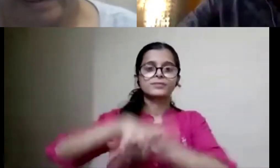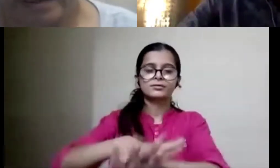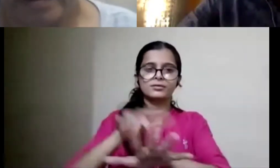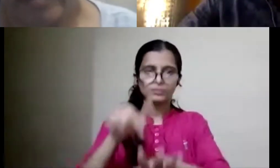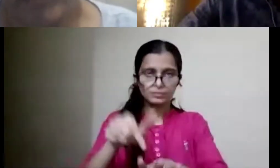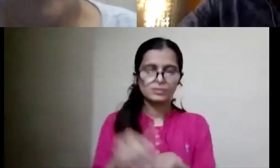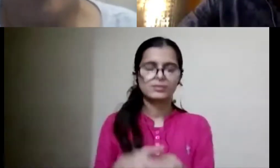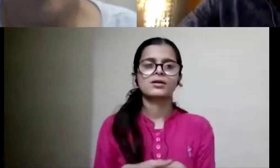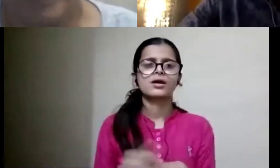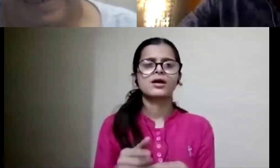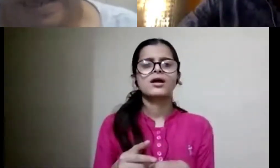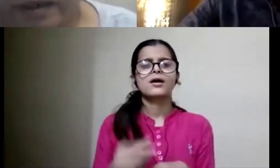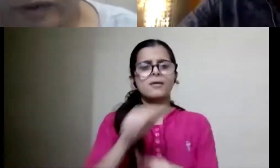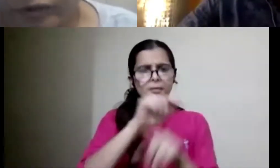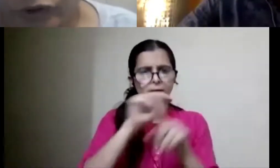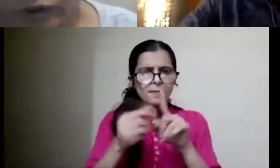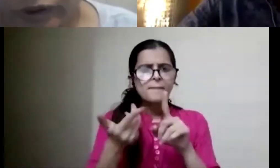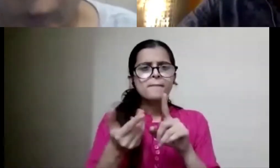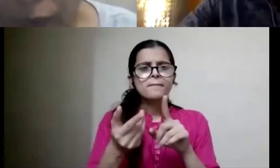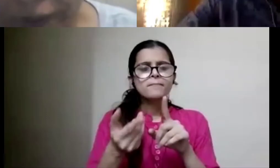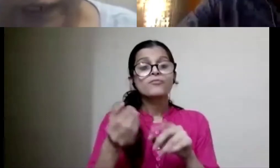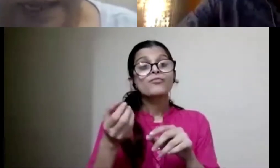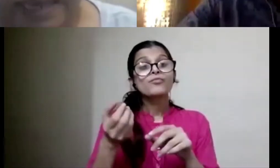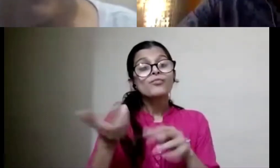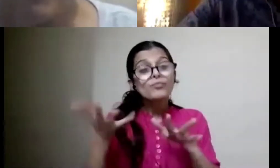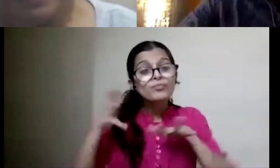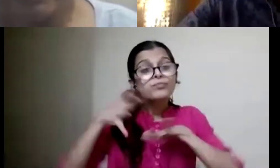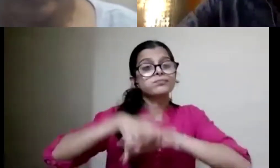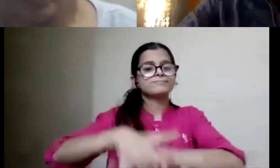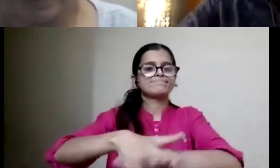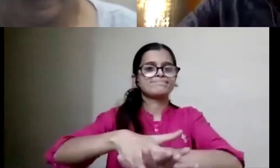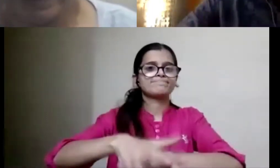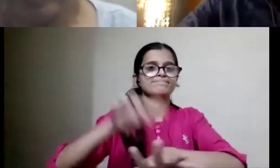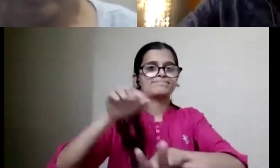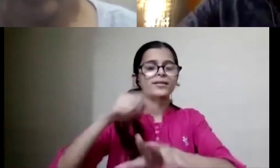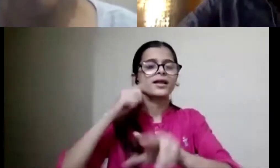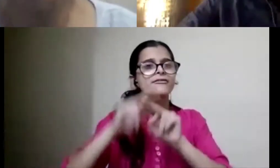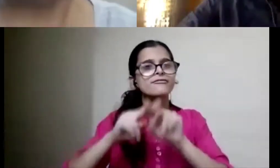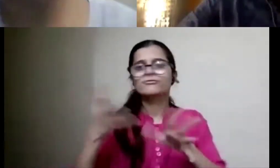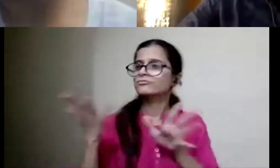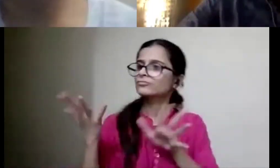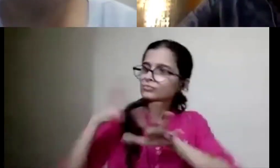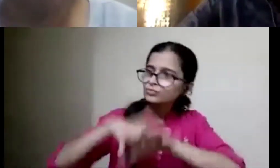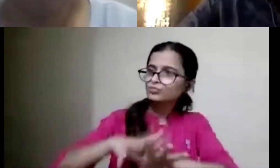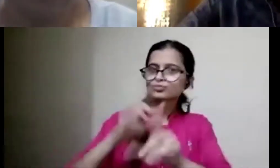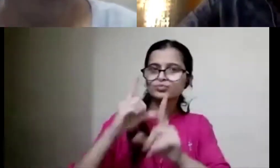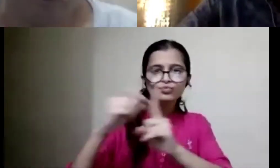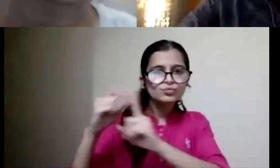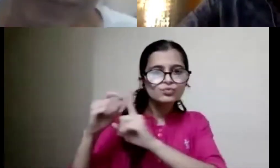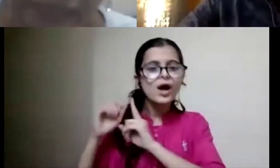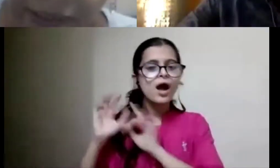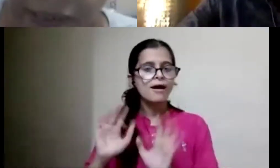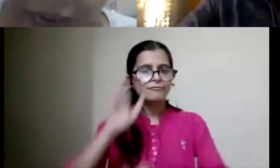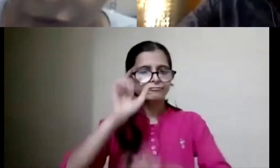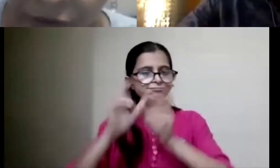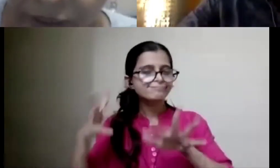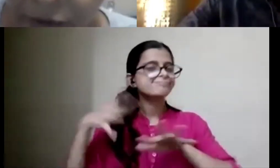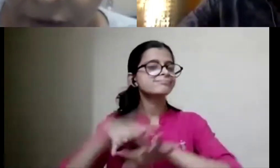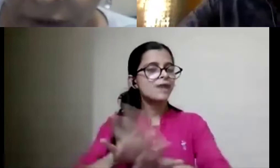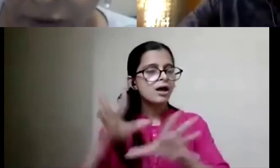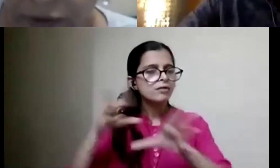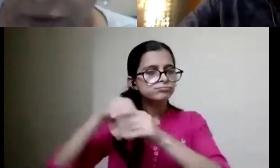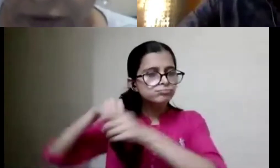proportionality for obtaining inclusion, you know, within, if we can be obtaining inclusion with like a, you know, big ticket kind